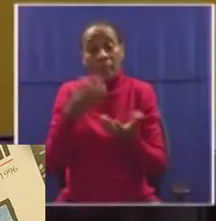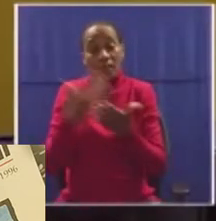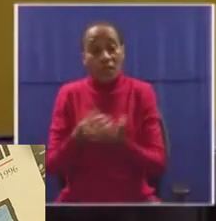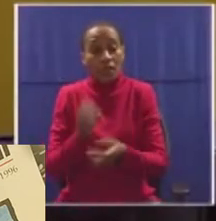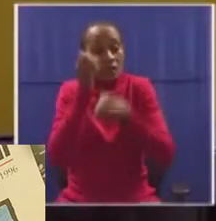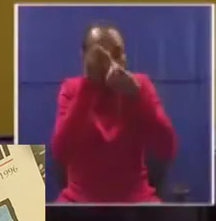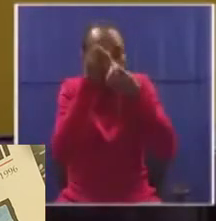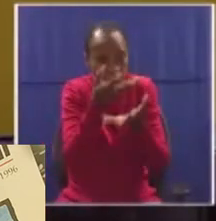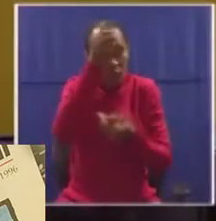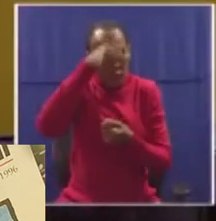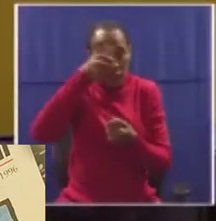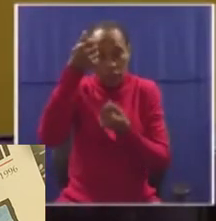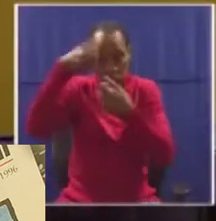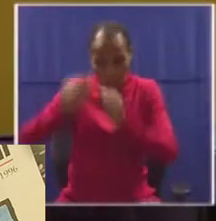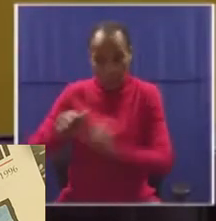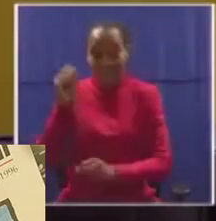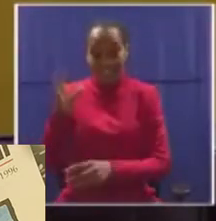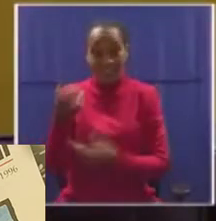chairperson